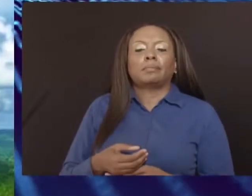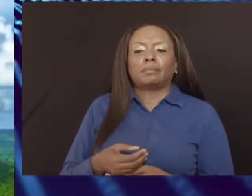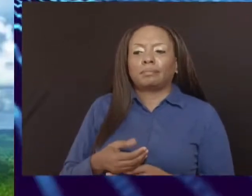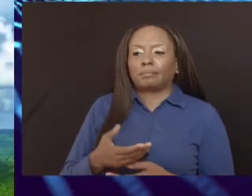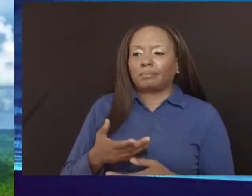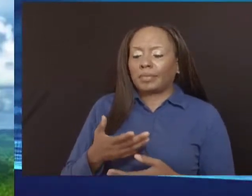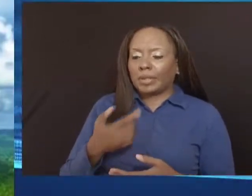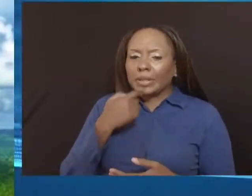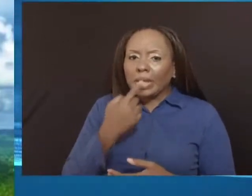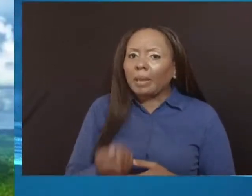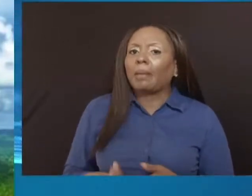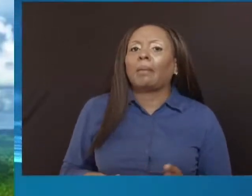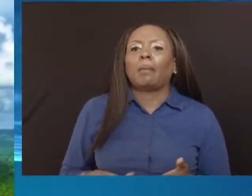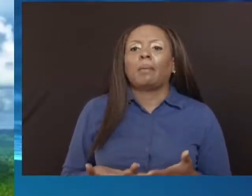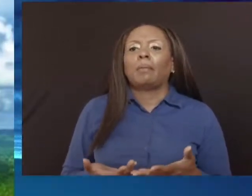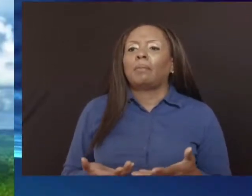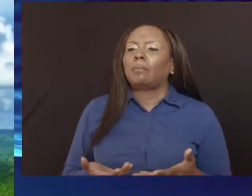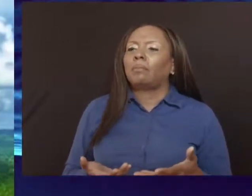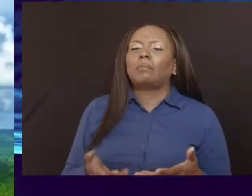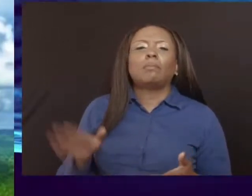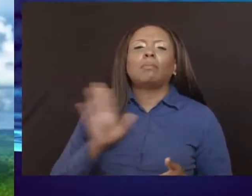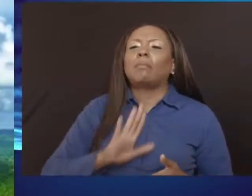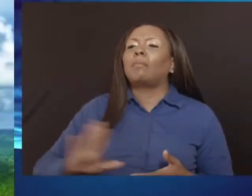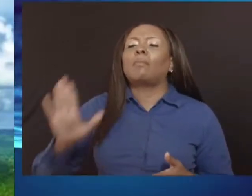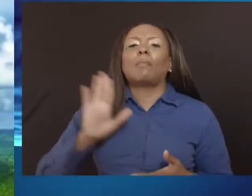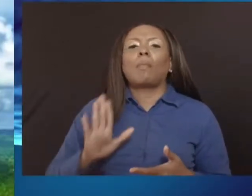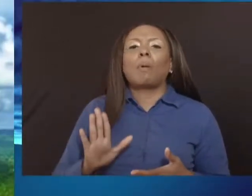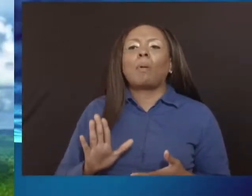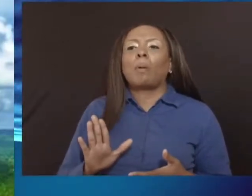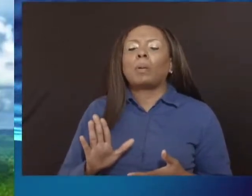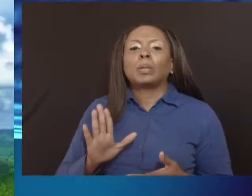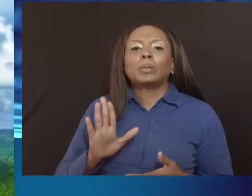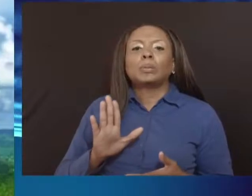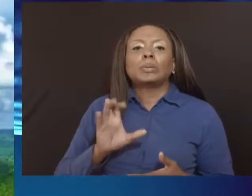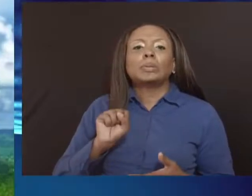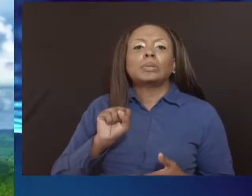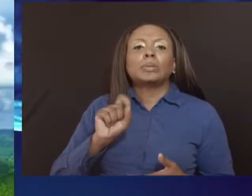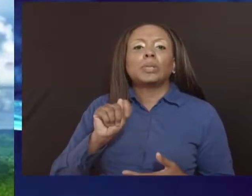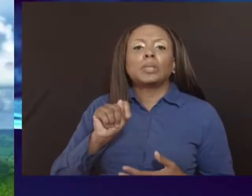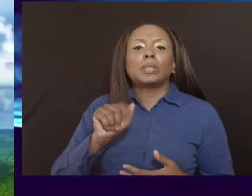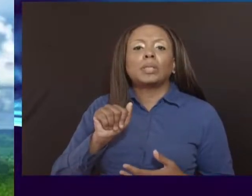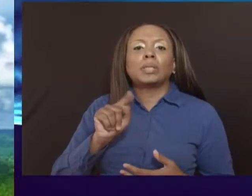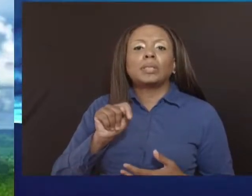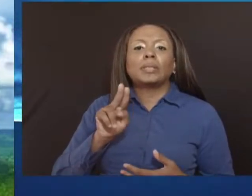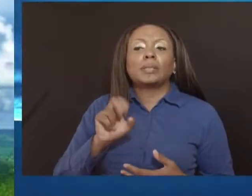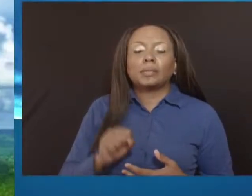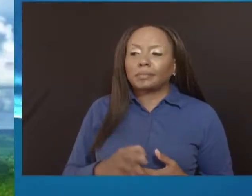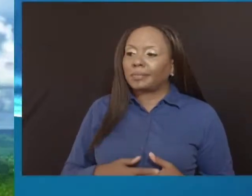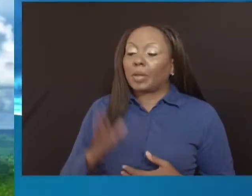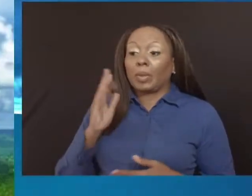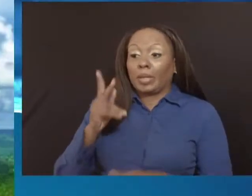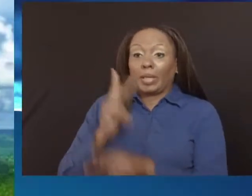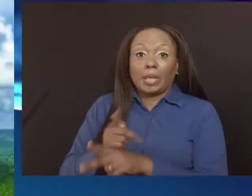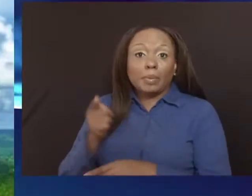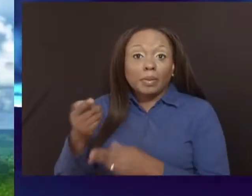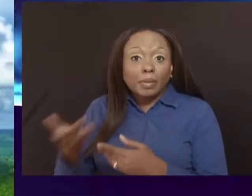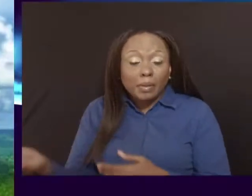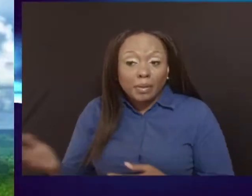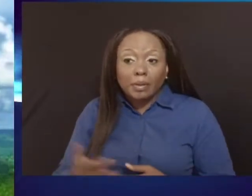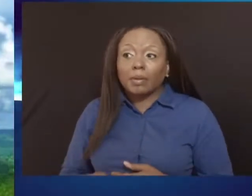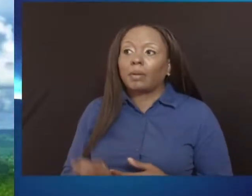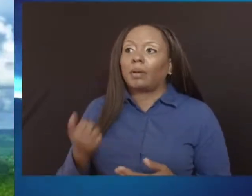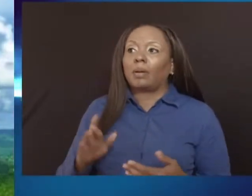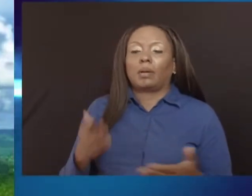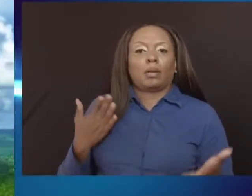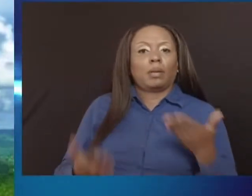what your expectations are. They will either monitor you, keep you there, escalate care, or they may think